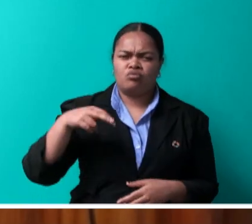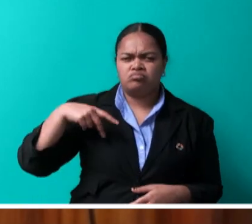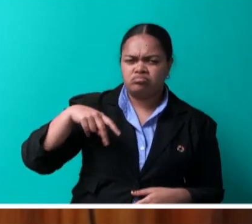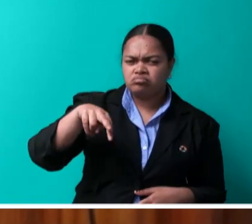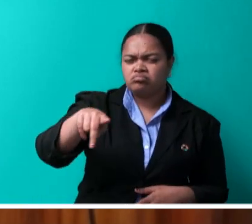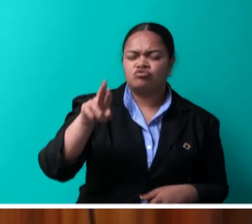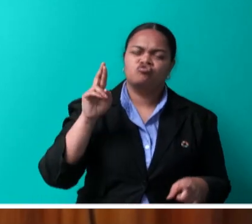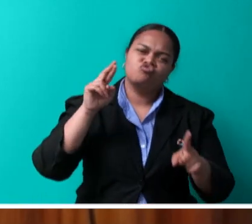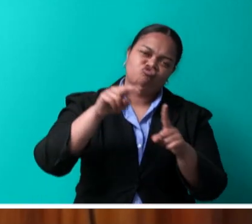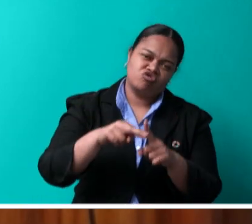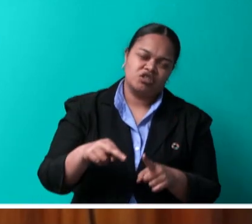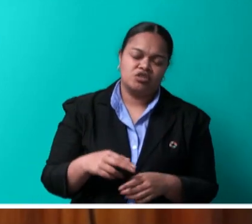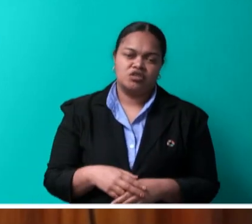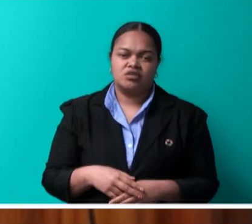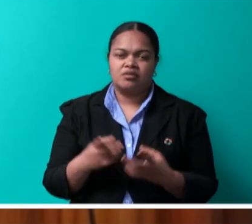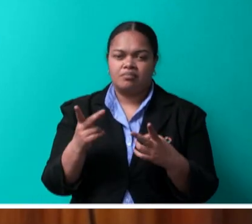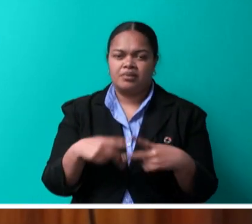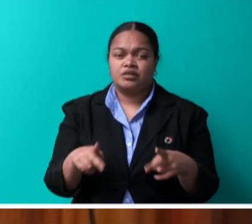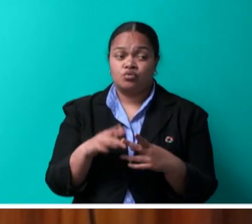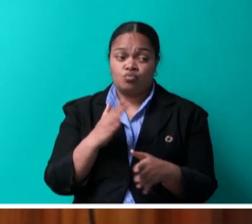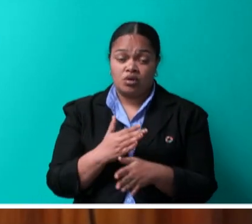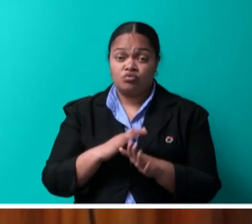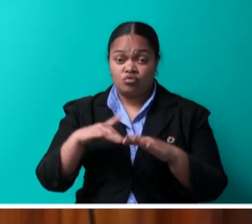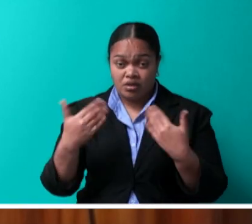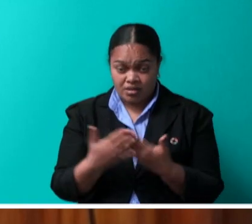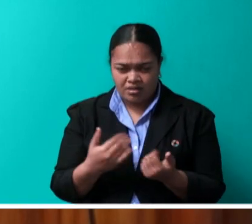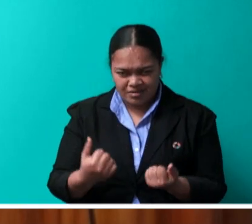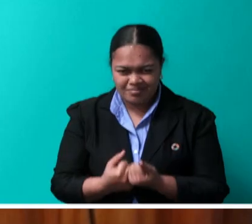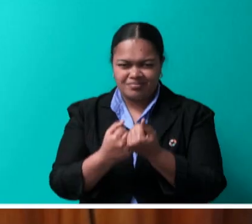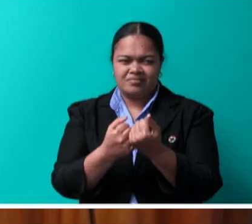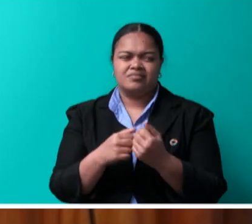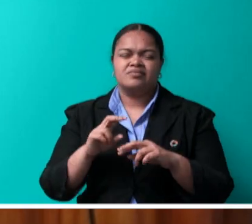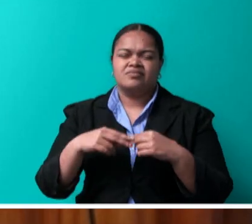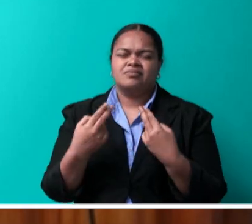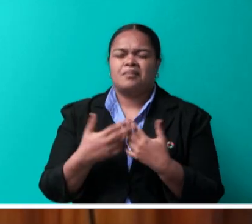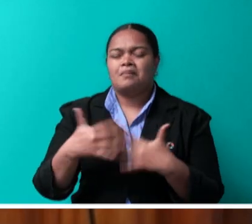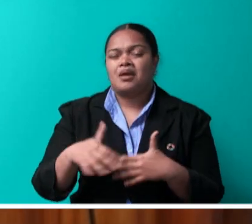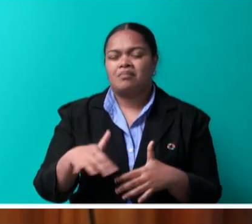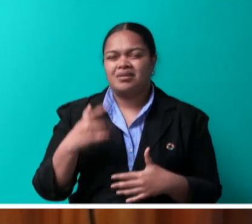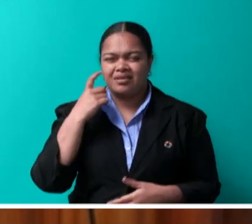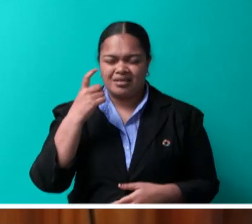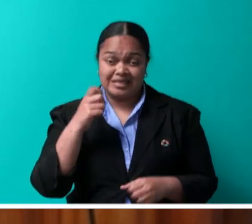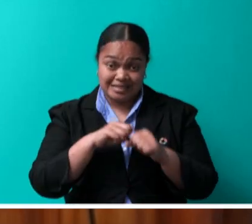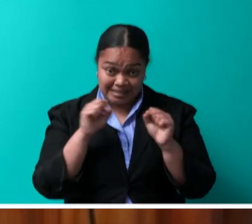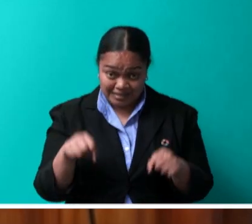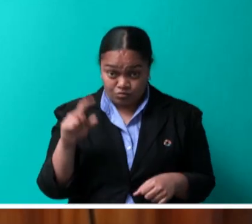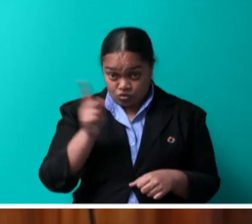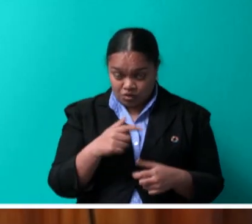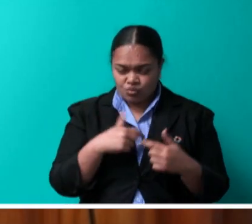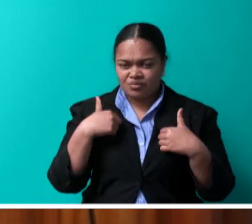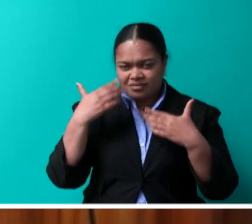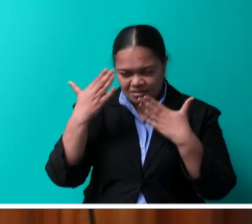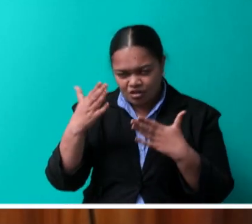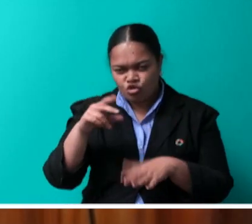remote and maritime communities. Together they form the backbone of Fiji's public health system. Today, I acknowledge our